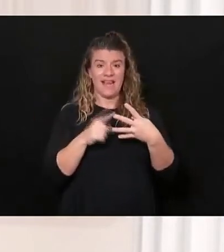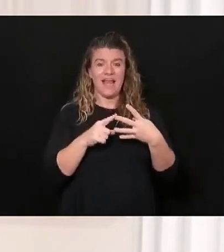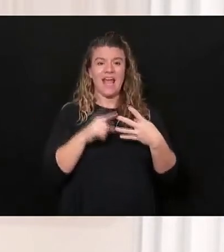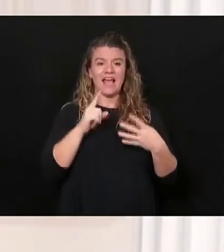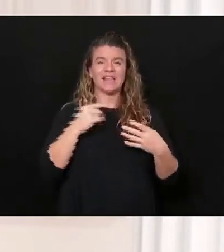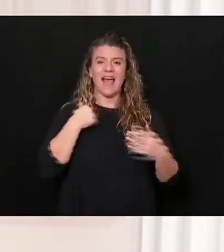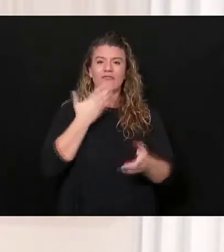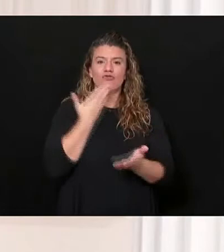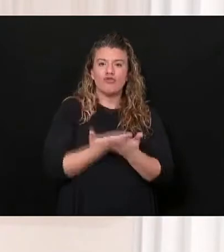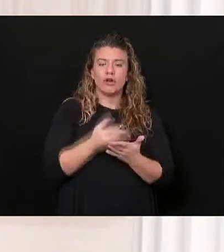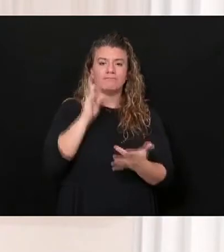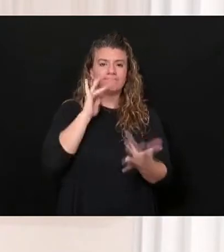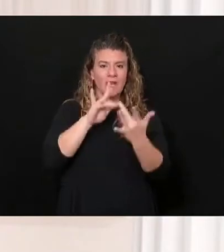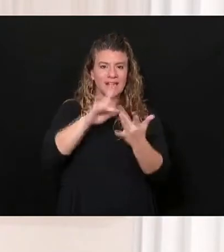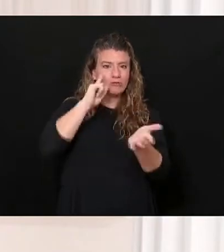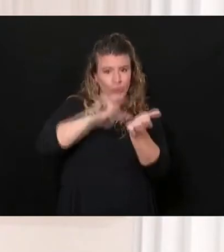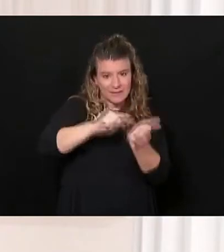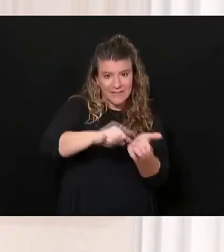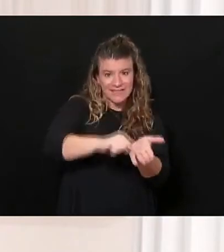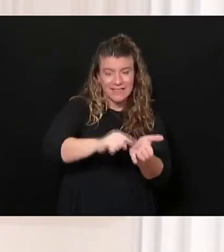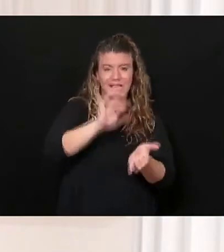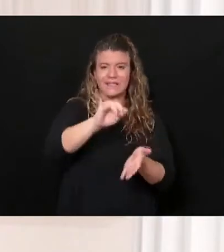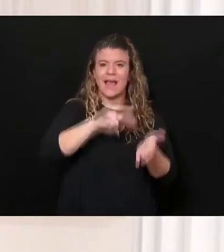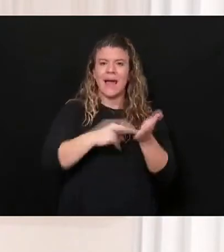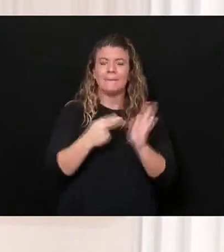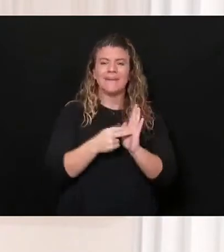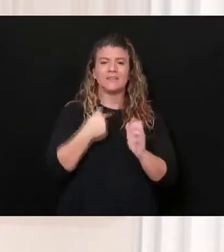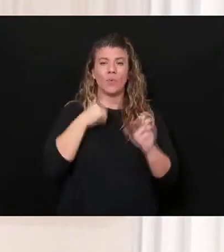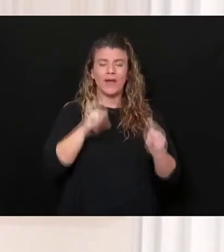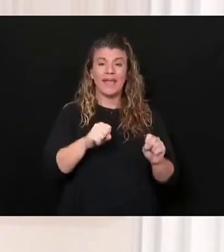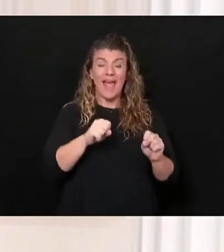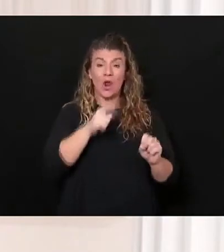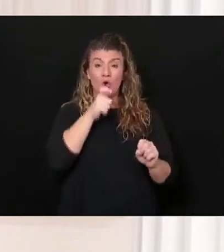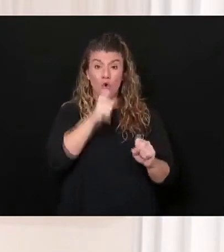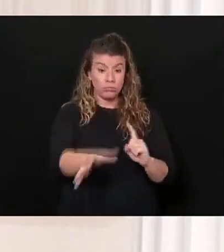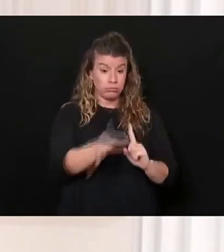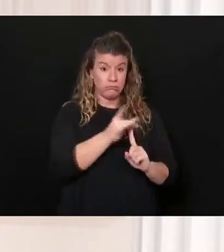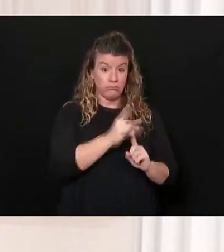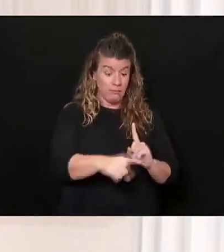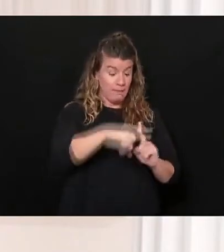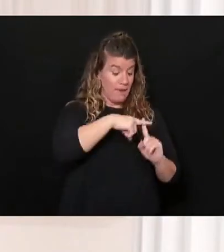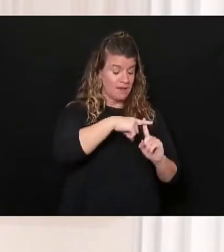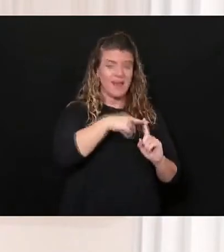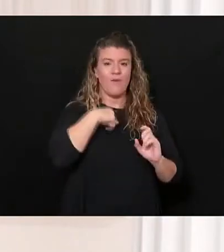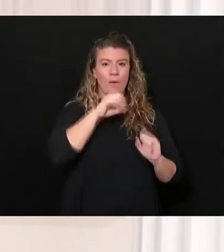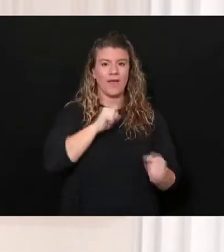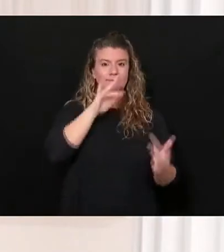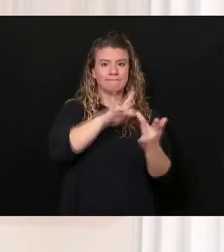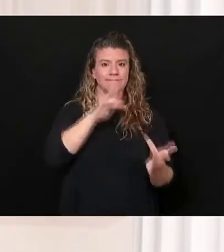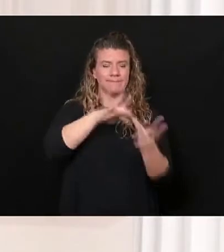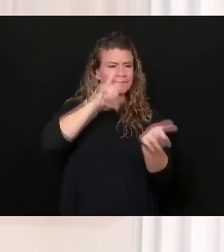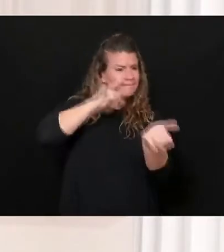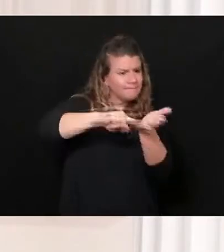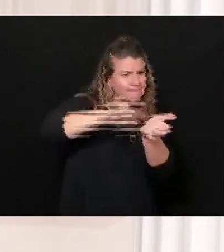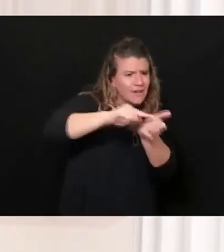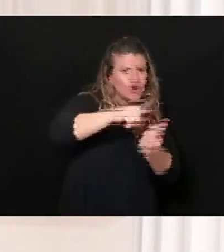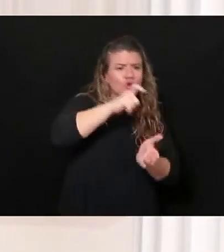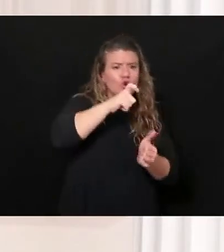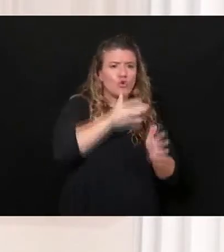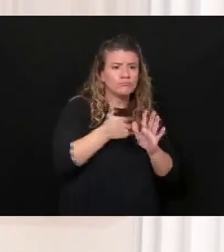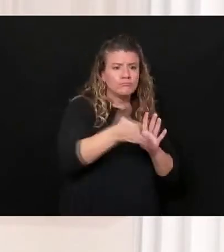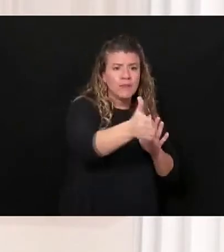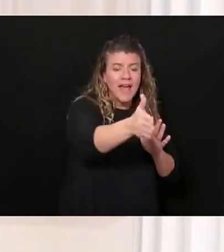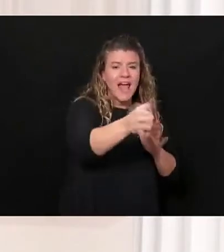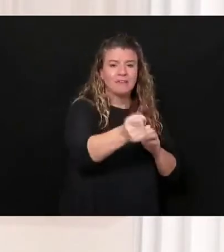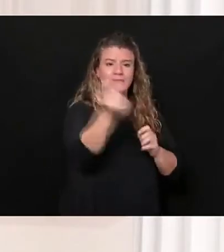tracing, so we can identify those people and their contacts so that we can remove them from other people that they may